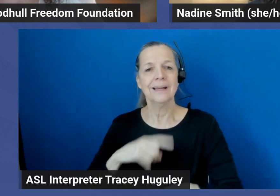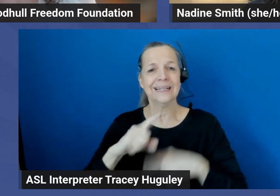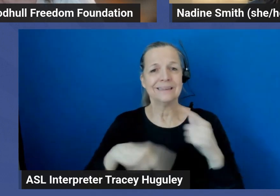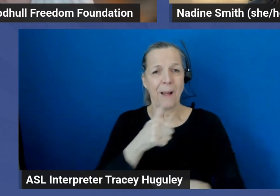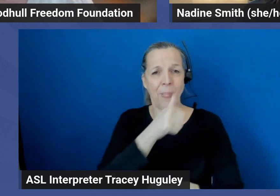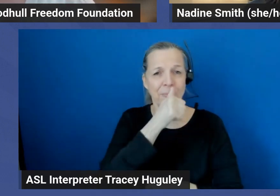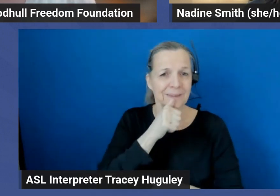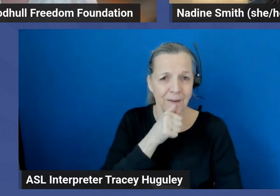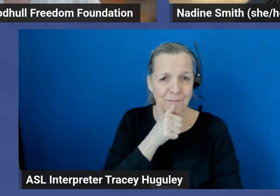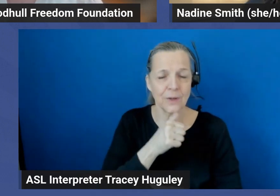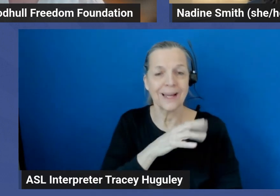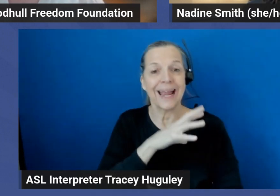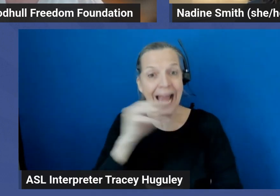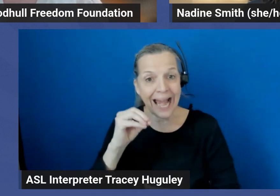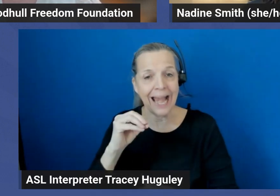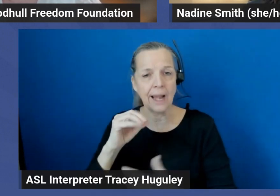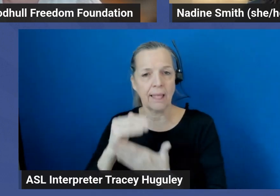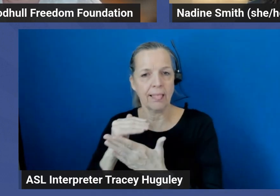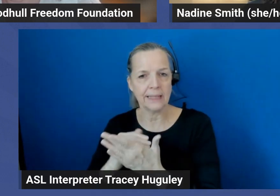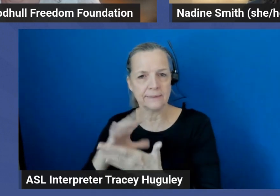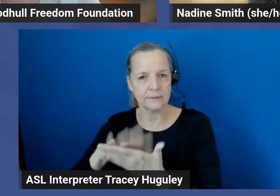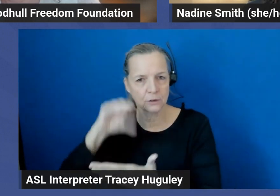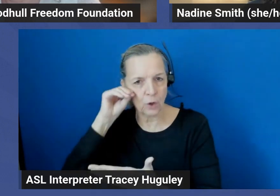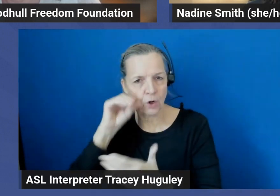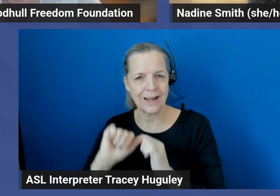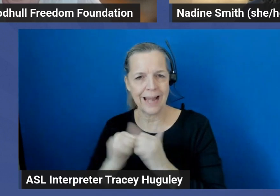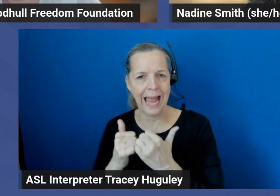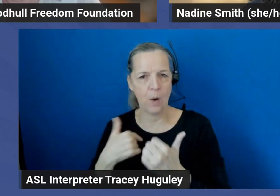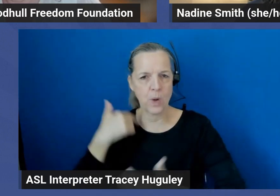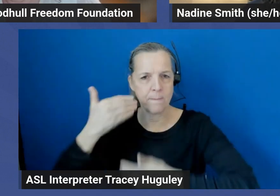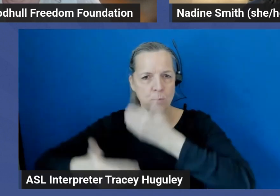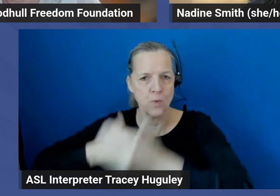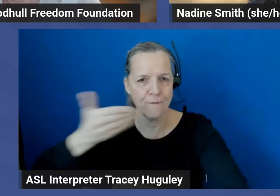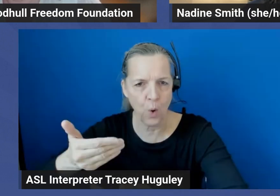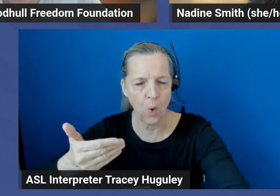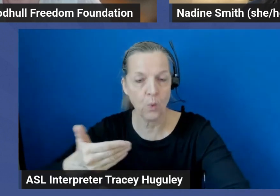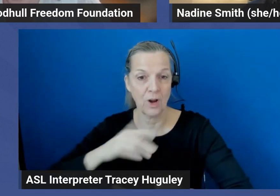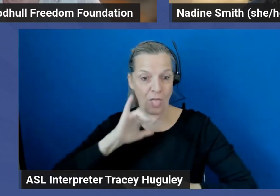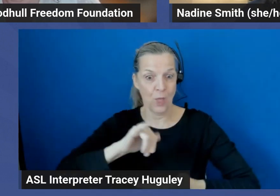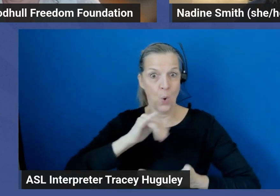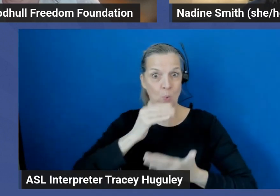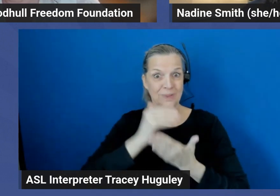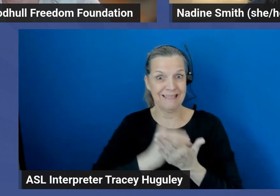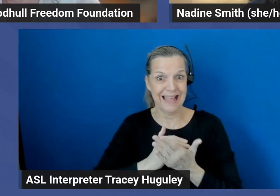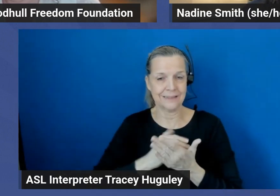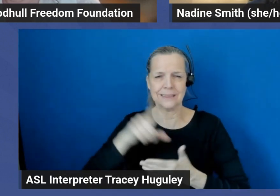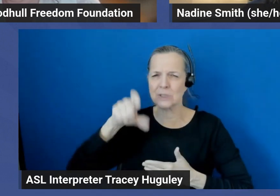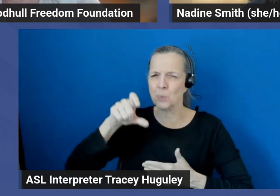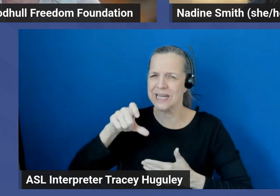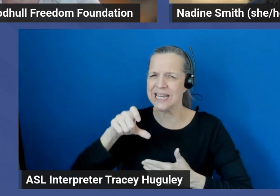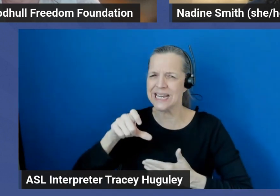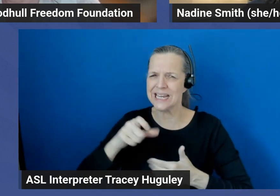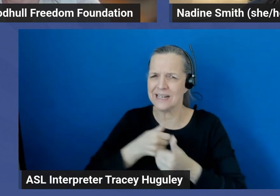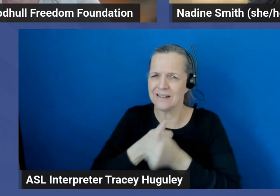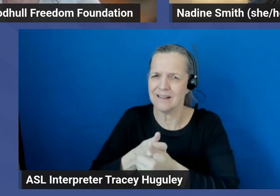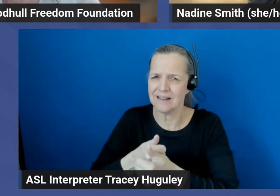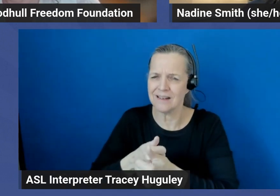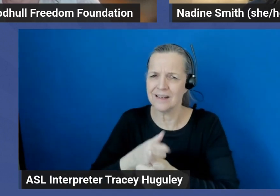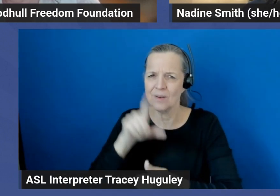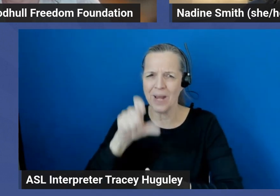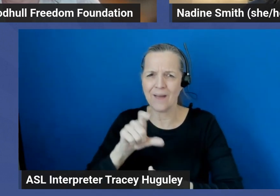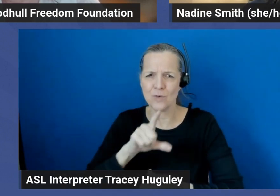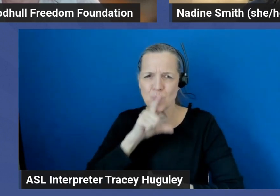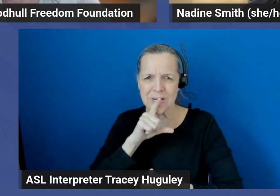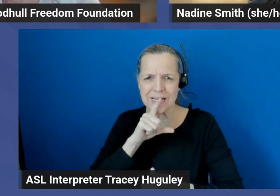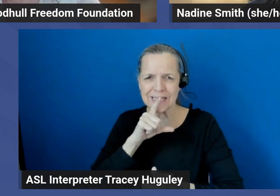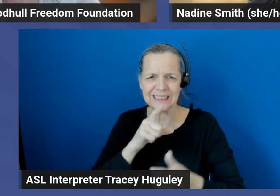learned and how they were used to propel us forward. And all of these lessons are ones that we need right now. We really have to lean into that